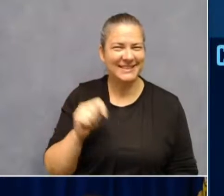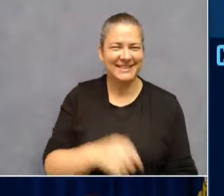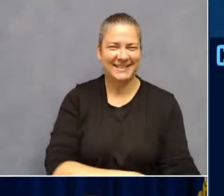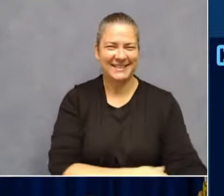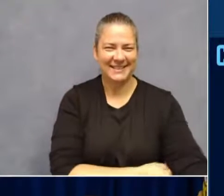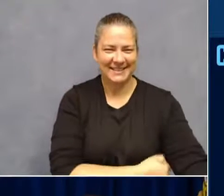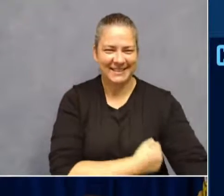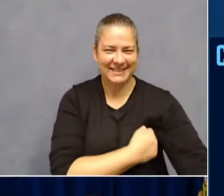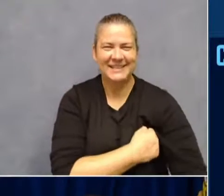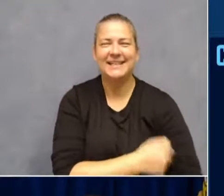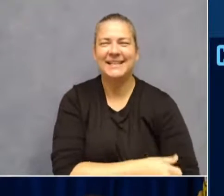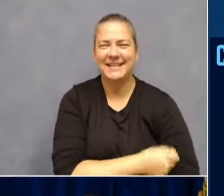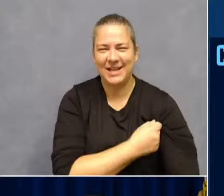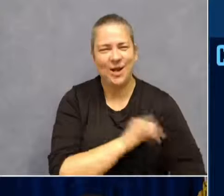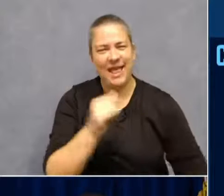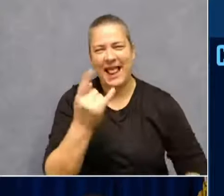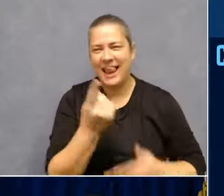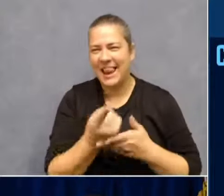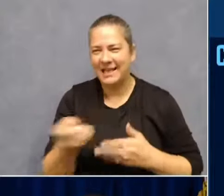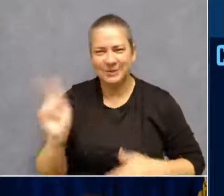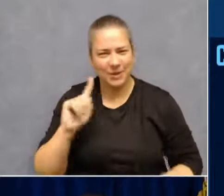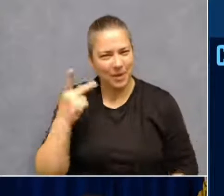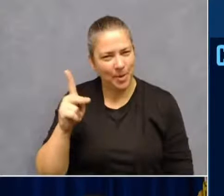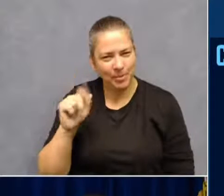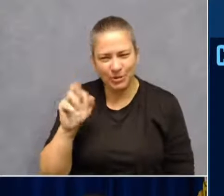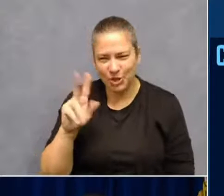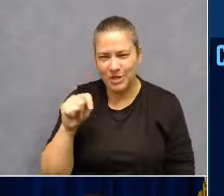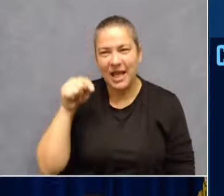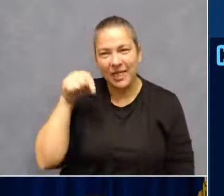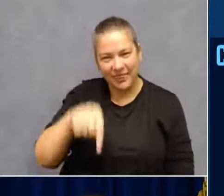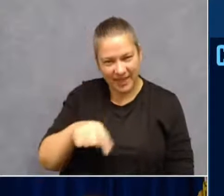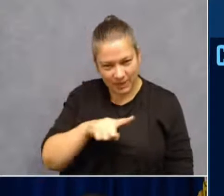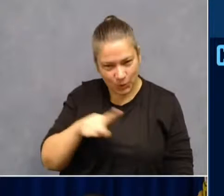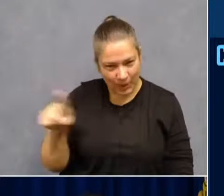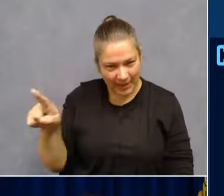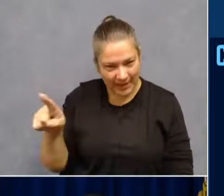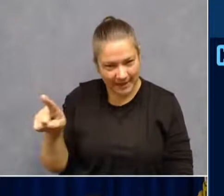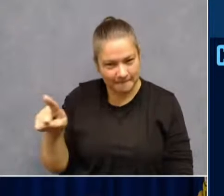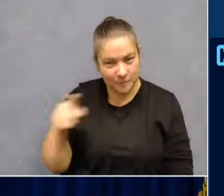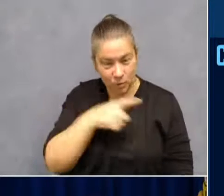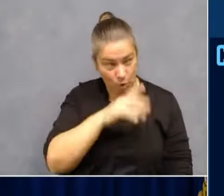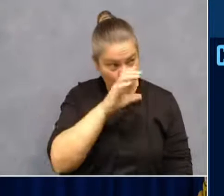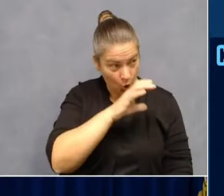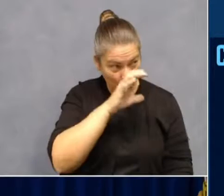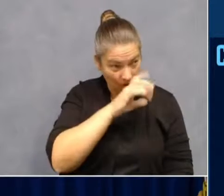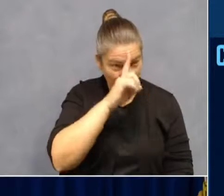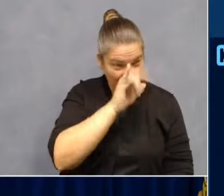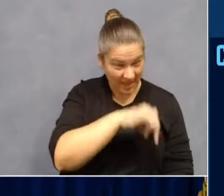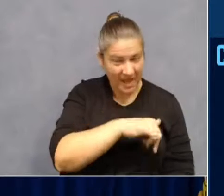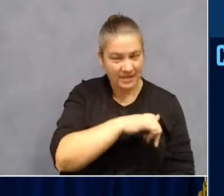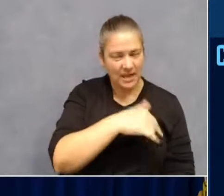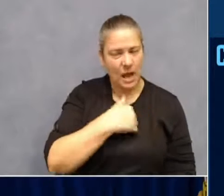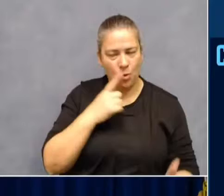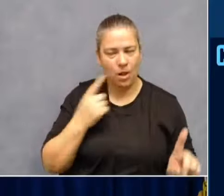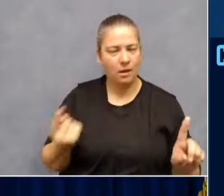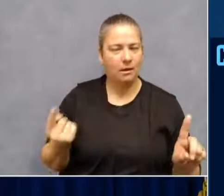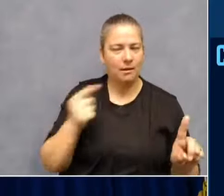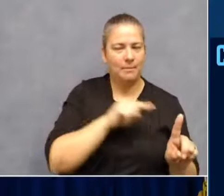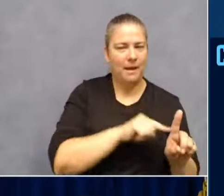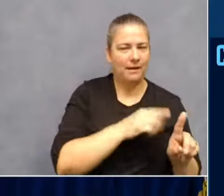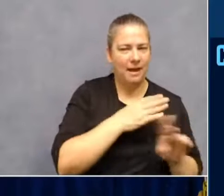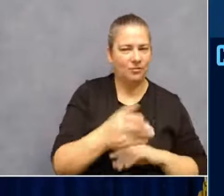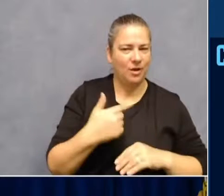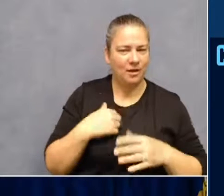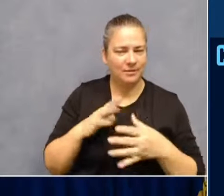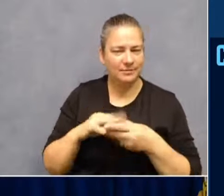Al, that's last week's purple chart. If you have this week's, if you could take a look for it, I will come back to it.